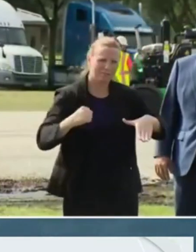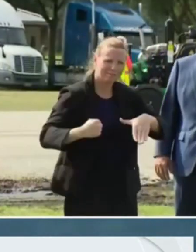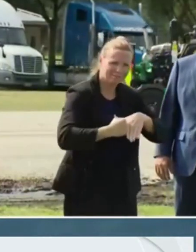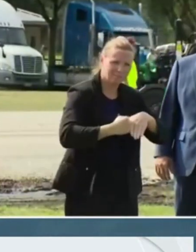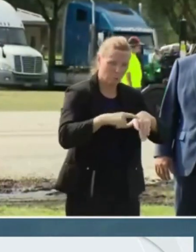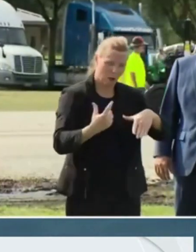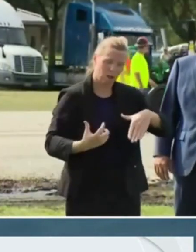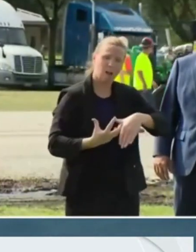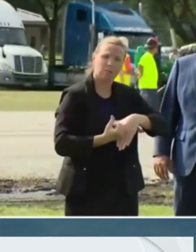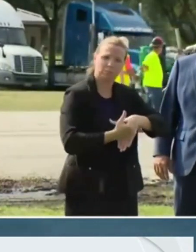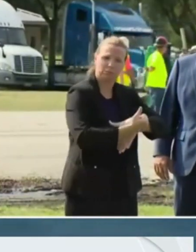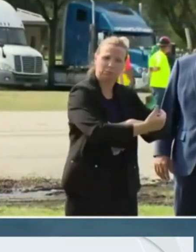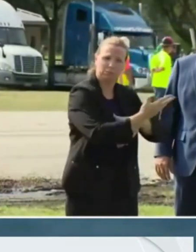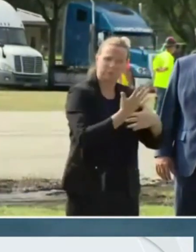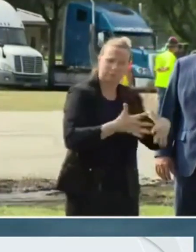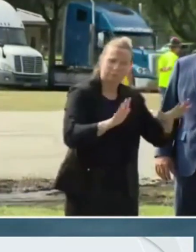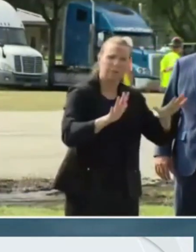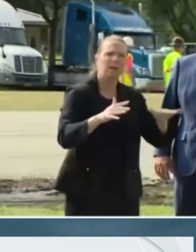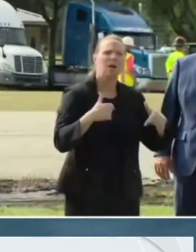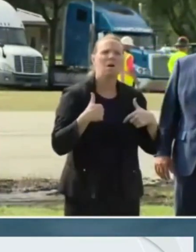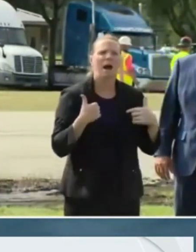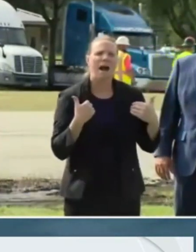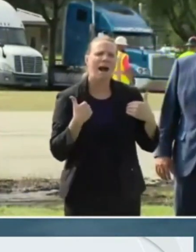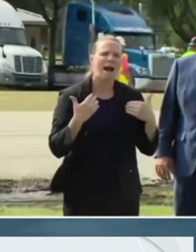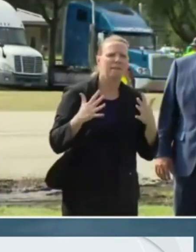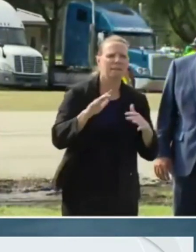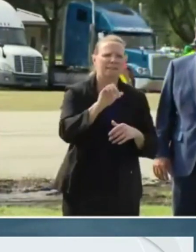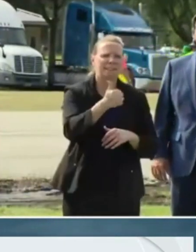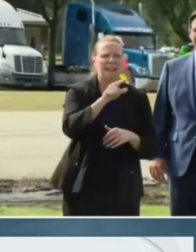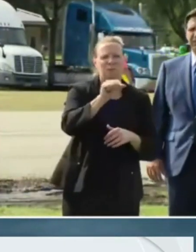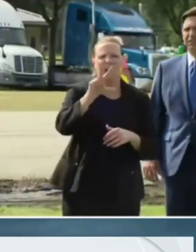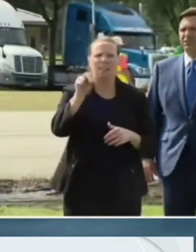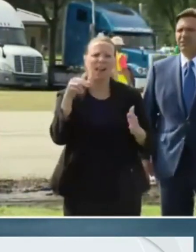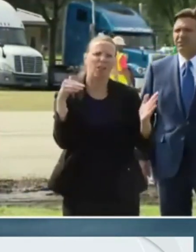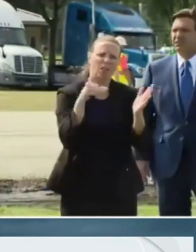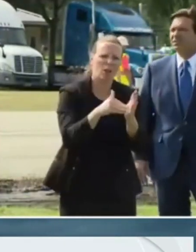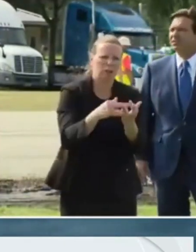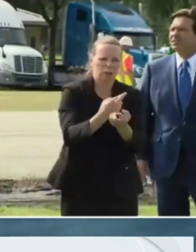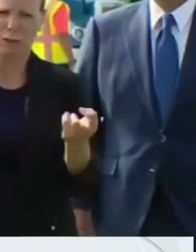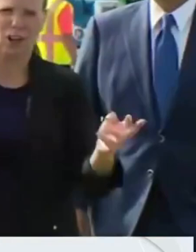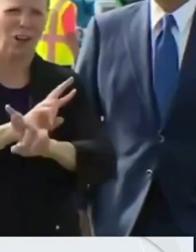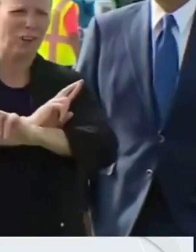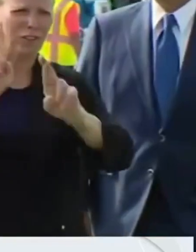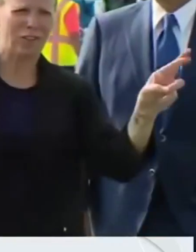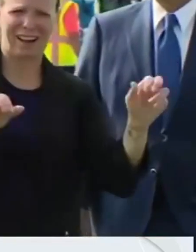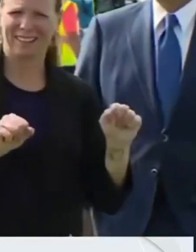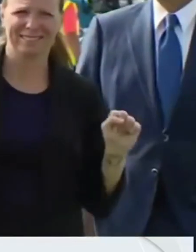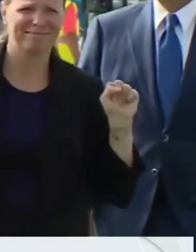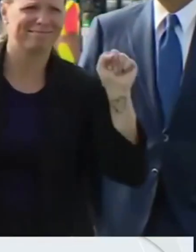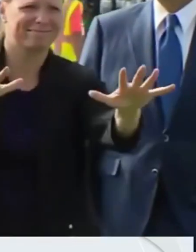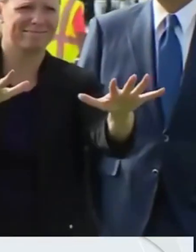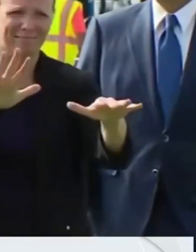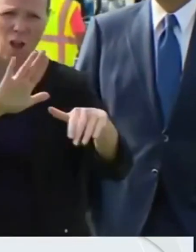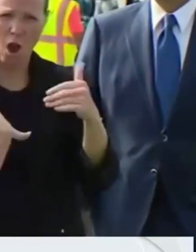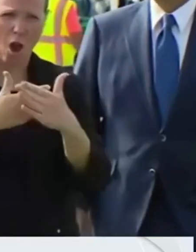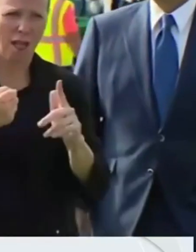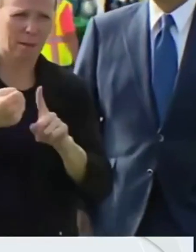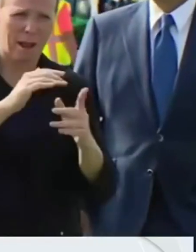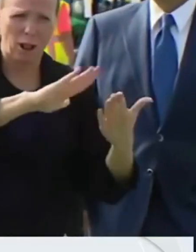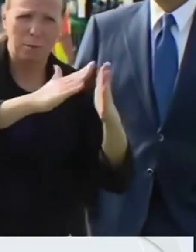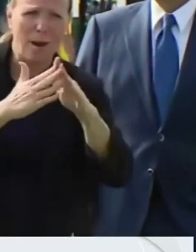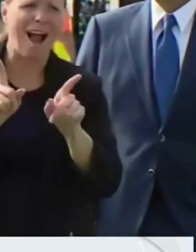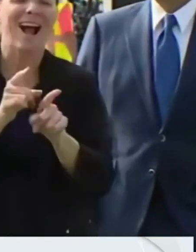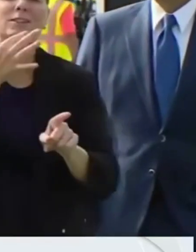state of emergency and that the entire peninsula is either under a hurricane watch or warning, with Milton expected to leave as